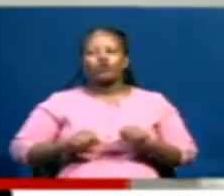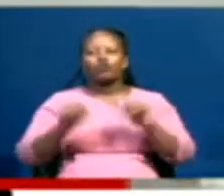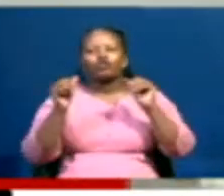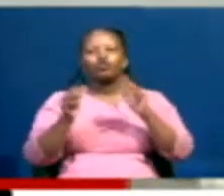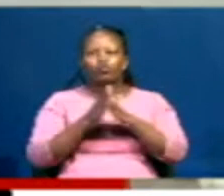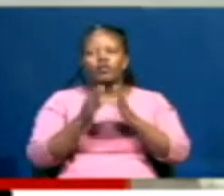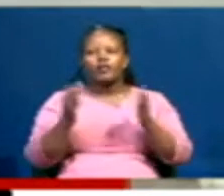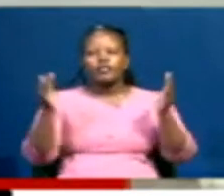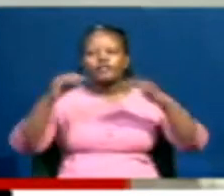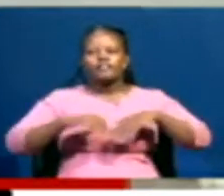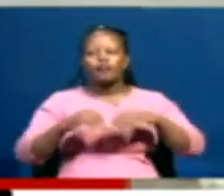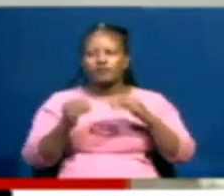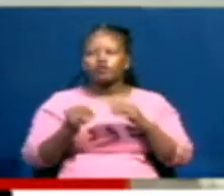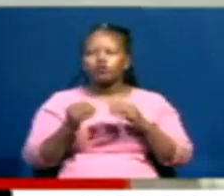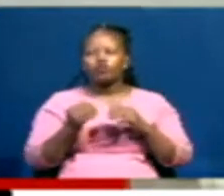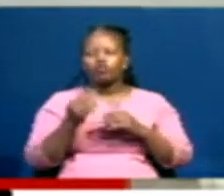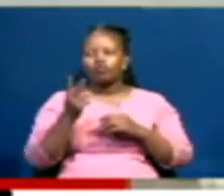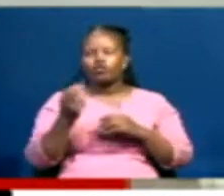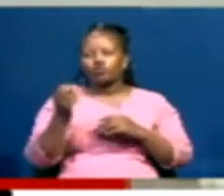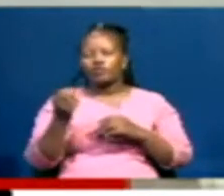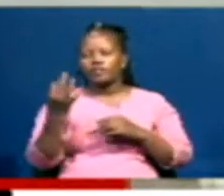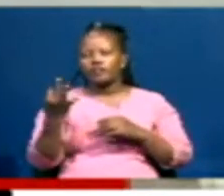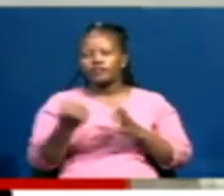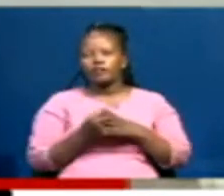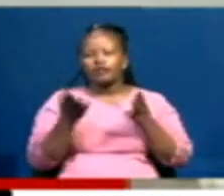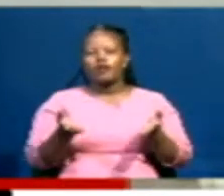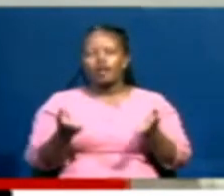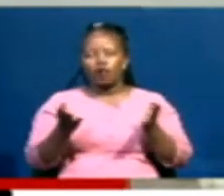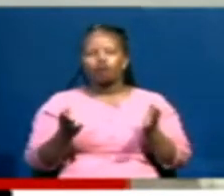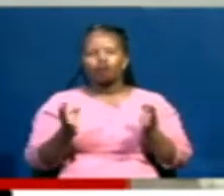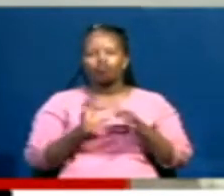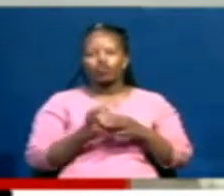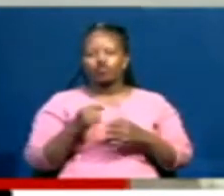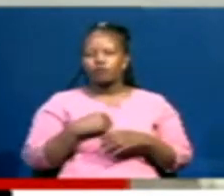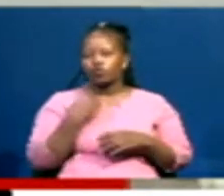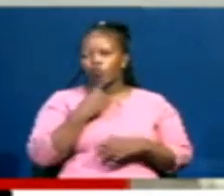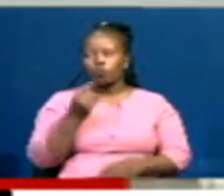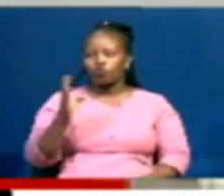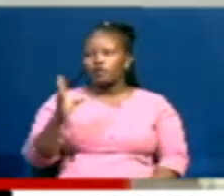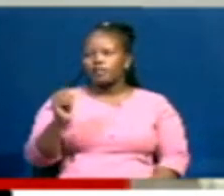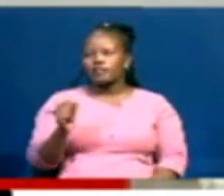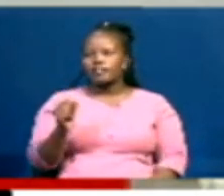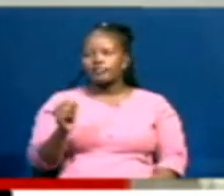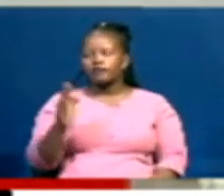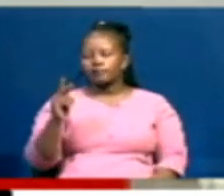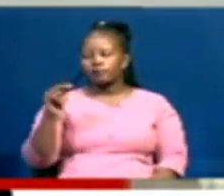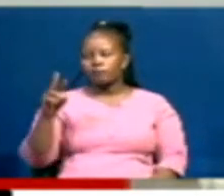Joining me on the set here is the Cabinet Secretary, Ministry of Investment, Trade and in Industry. He has